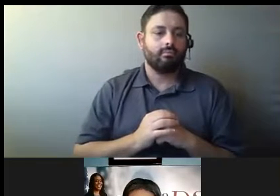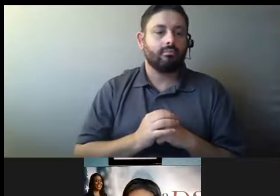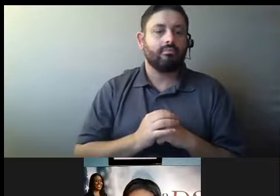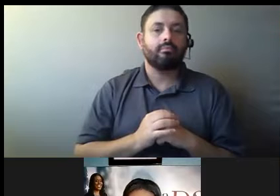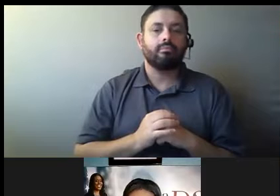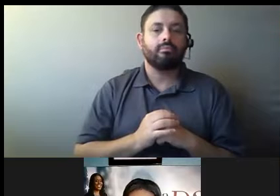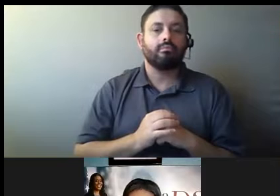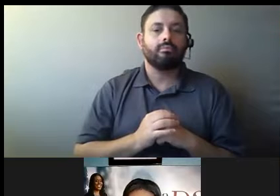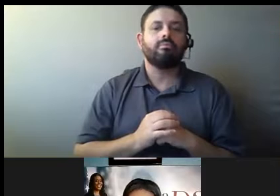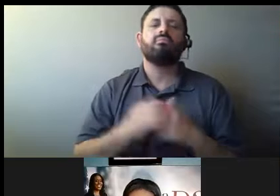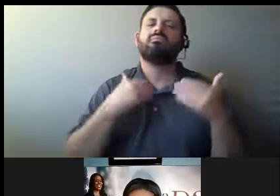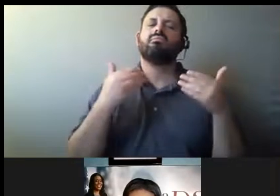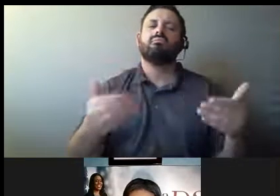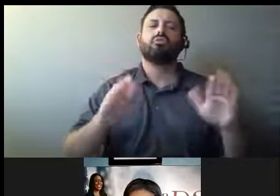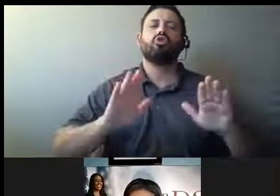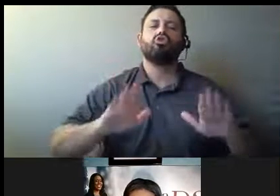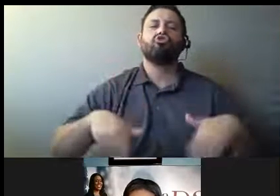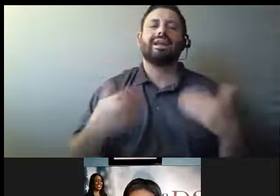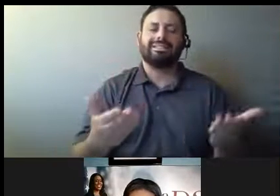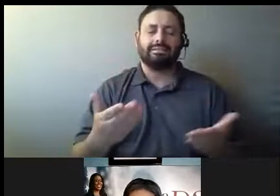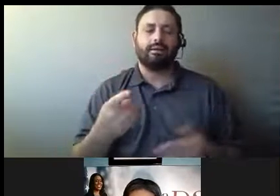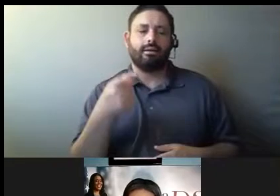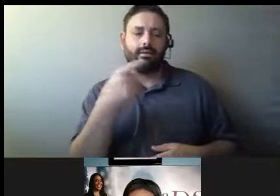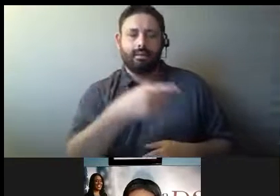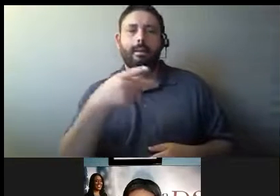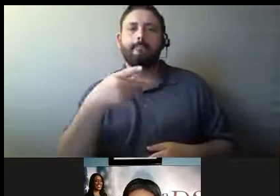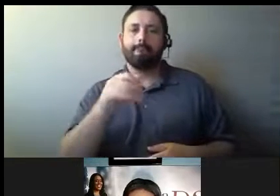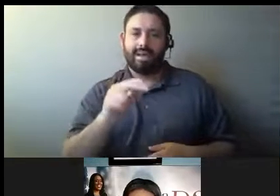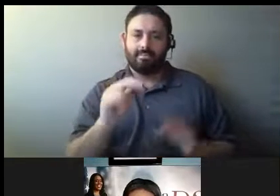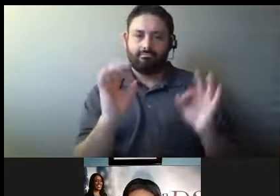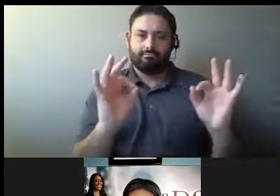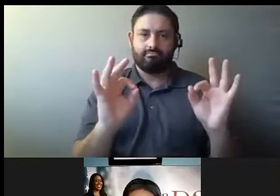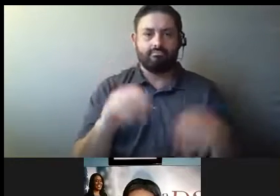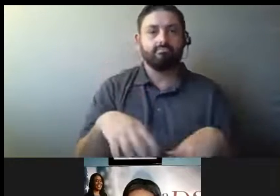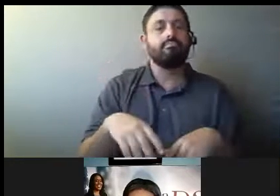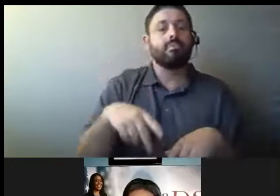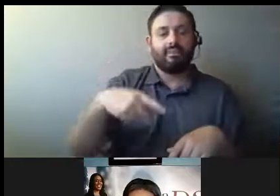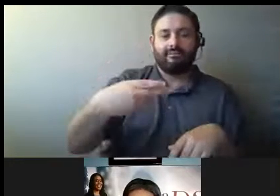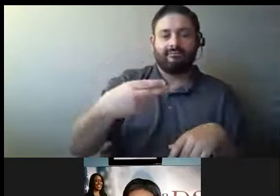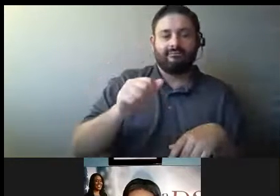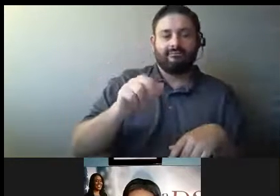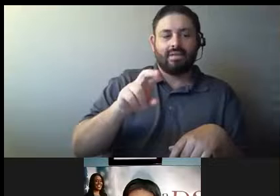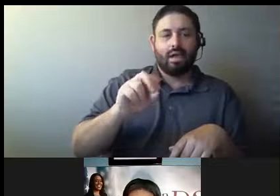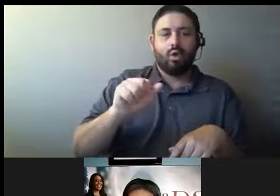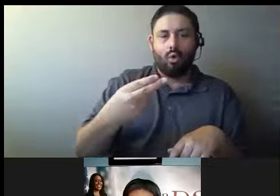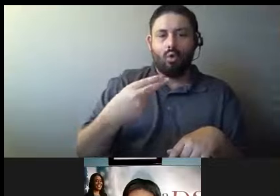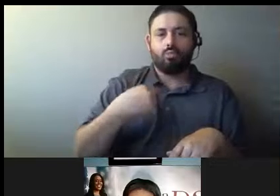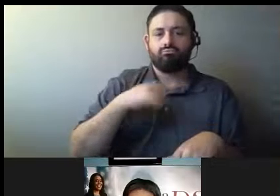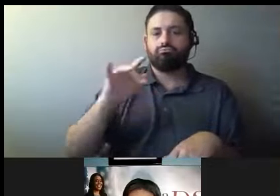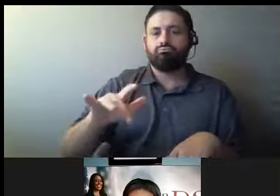Sorry, we can hit the reset button on that and get him pinned. There we go. Okay. Pharaoh, I'm going to hit the reset button on your thing.